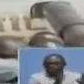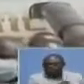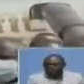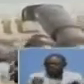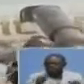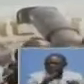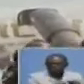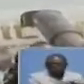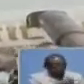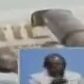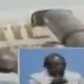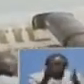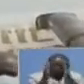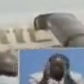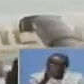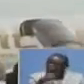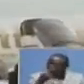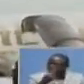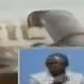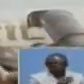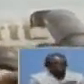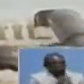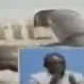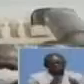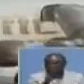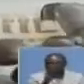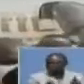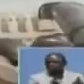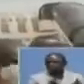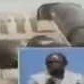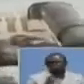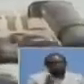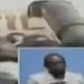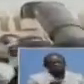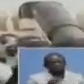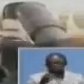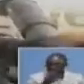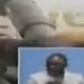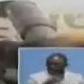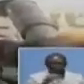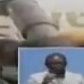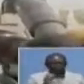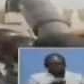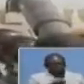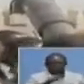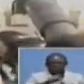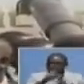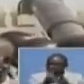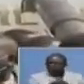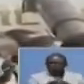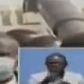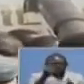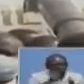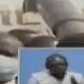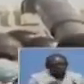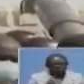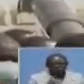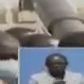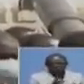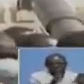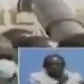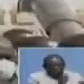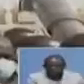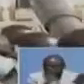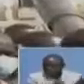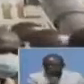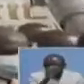tradition. Wherever we go, whatever we do, is for the people of Zambia. You will see credibility returning to